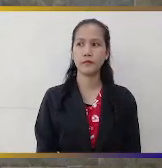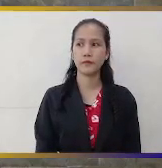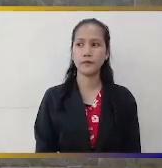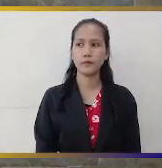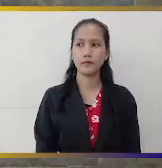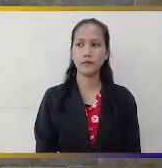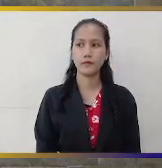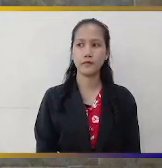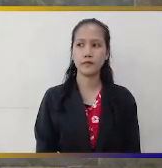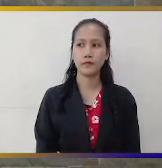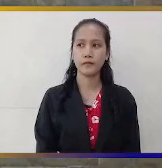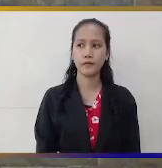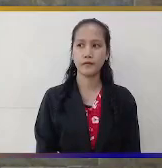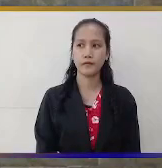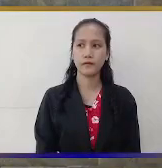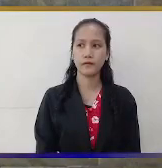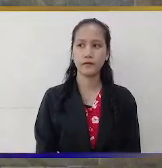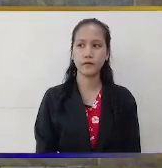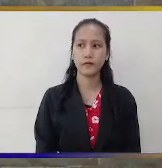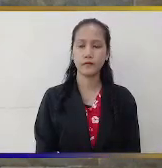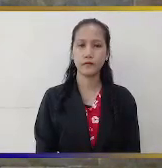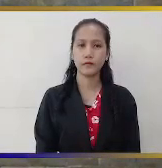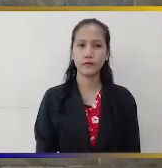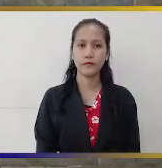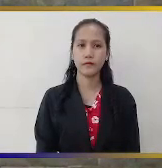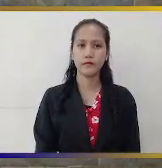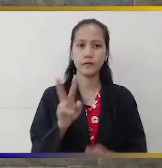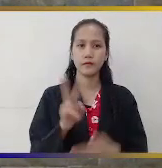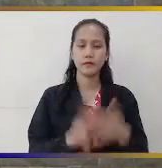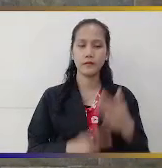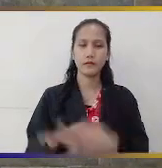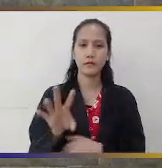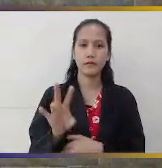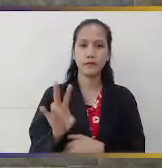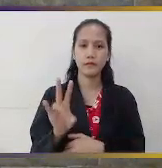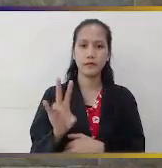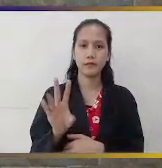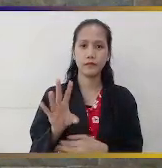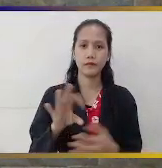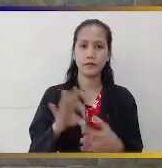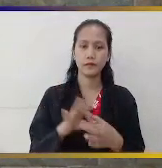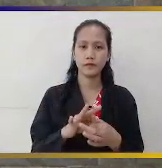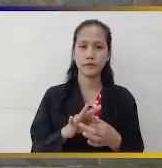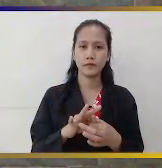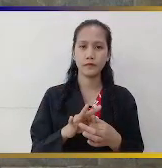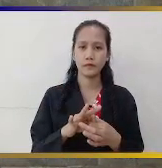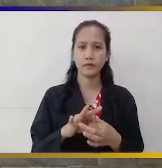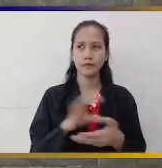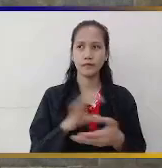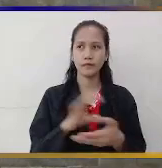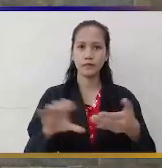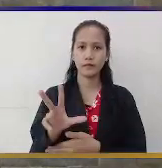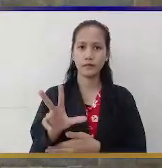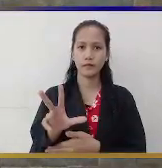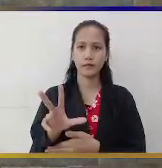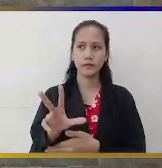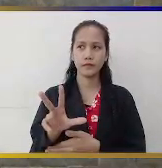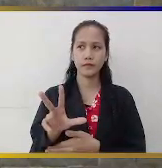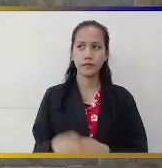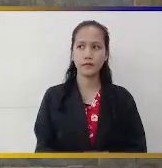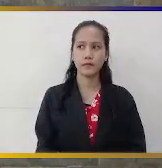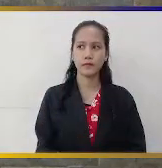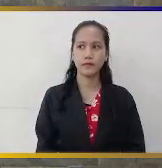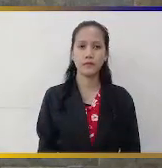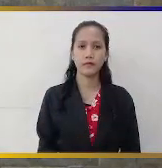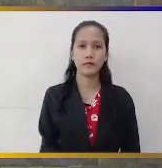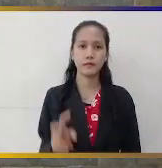Verse 17 of chapter 3. Here it is. Now the Lord is that Spirit. We were just in 2 Corinthians chapter